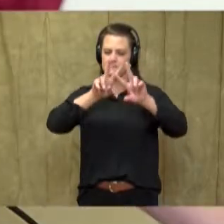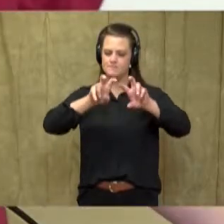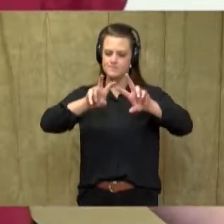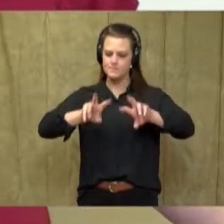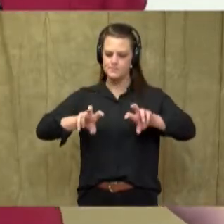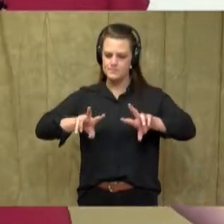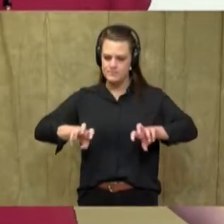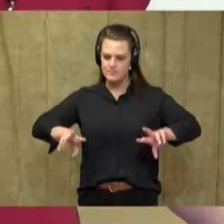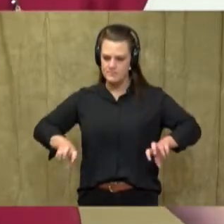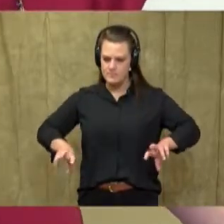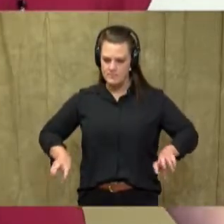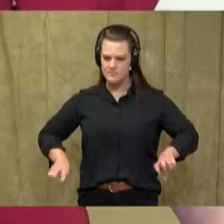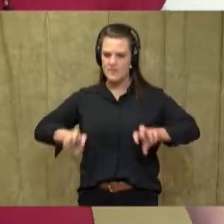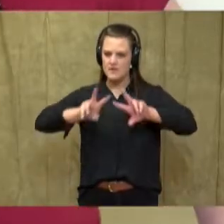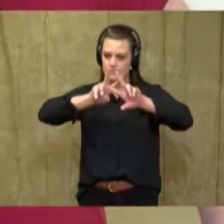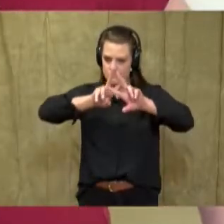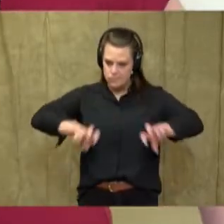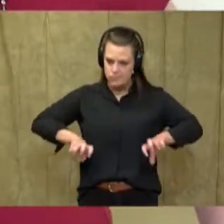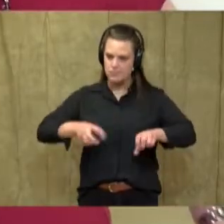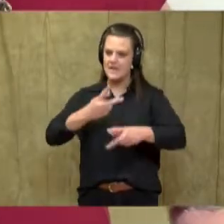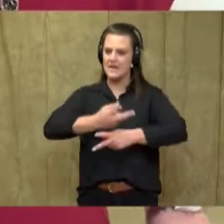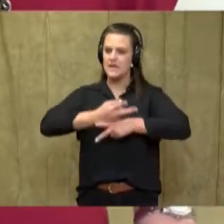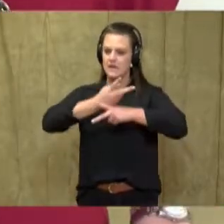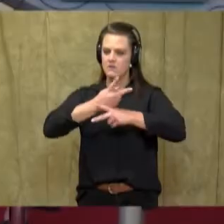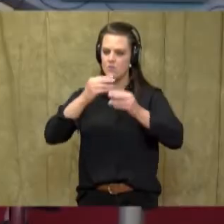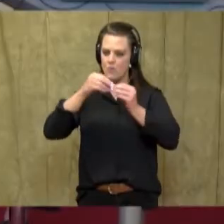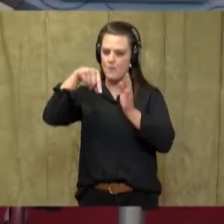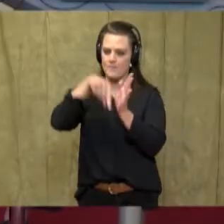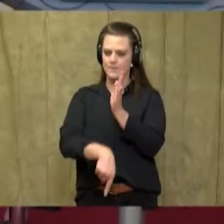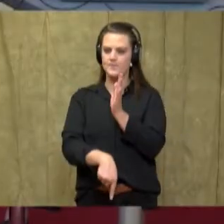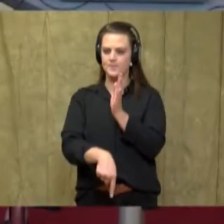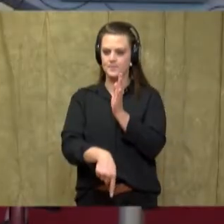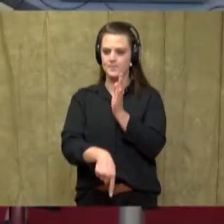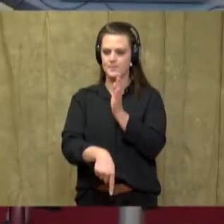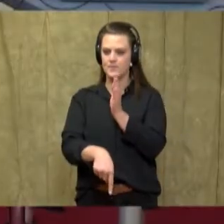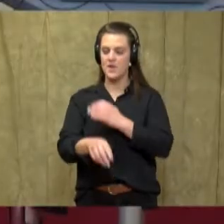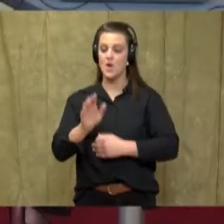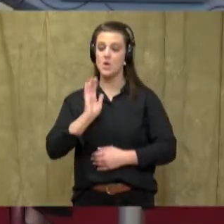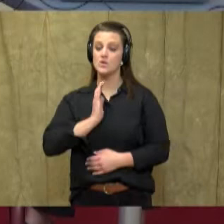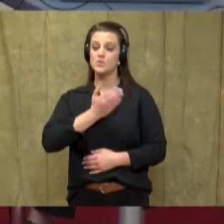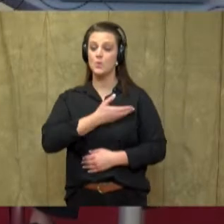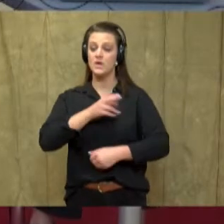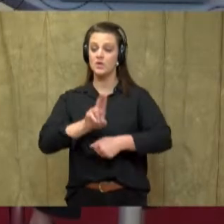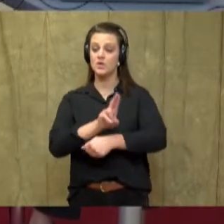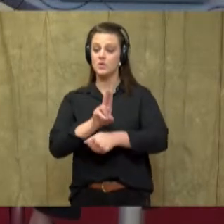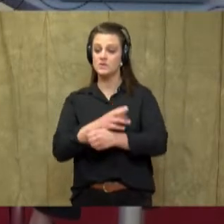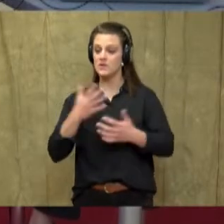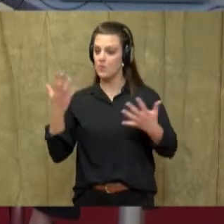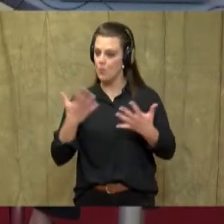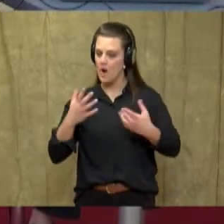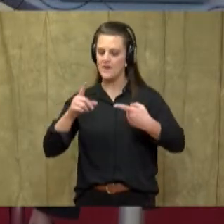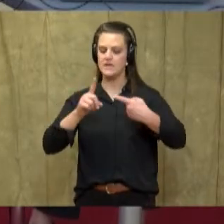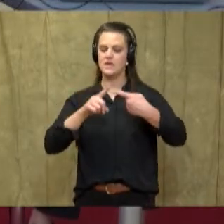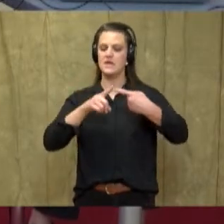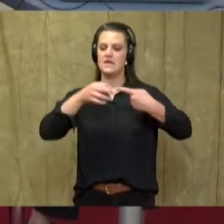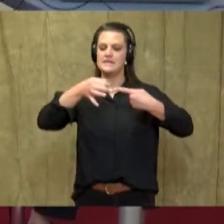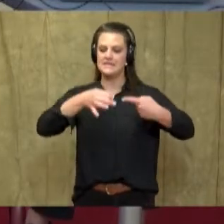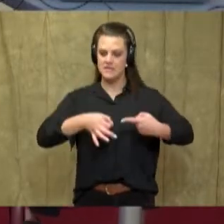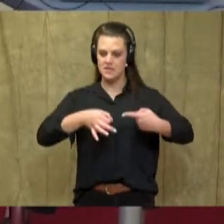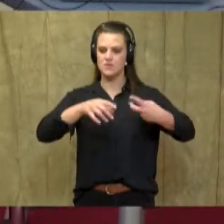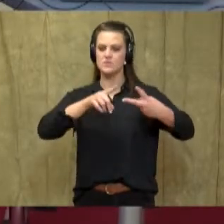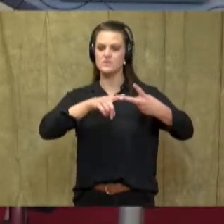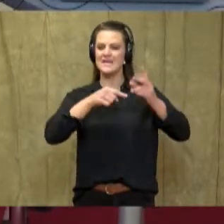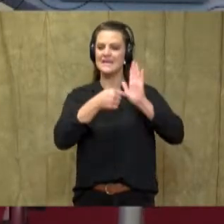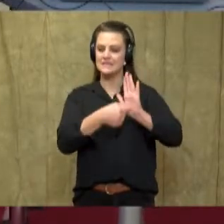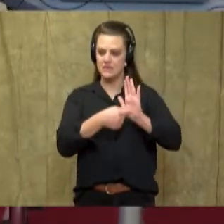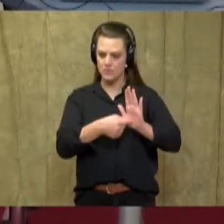bit closely. And you can see that we are using the details and examples within a text